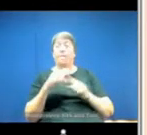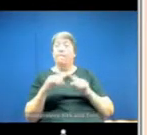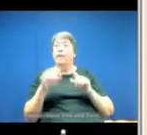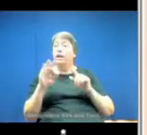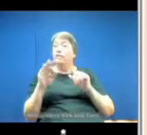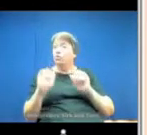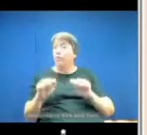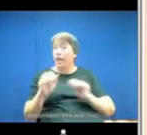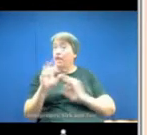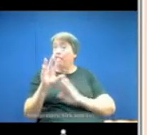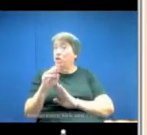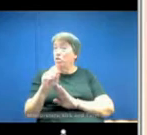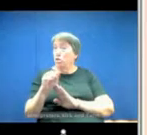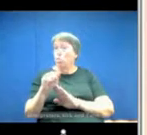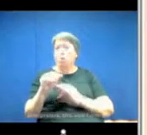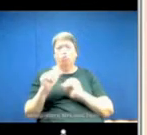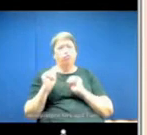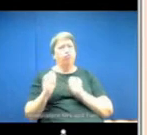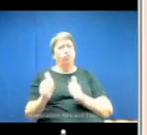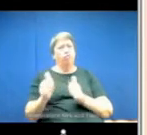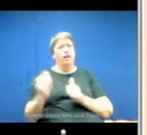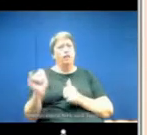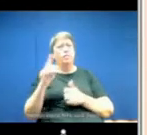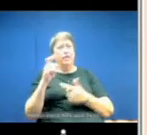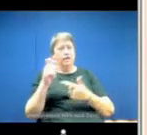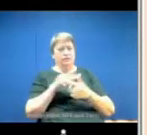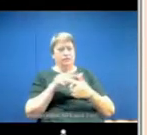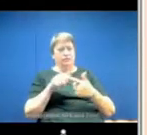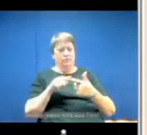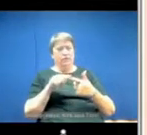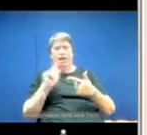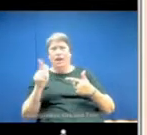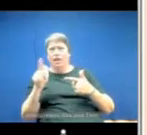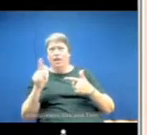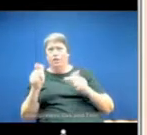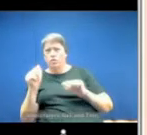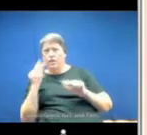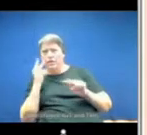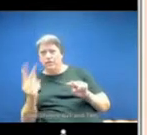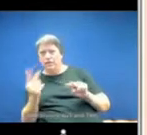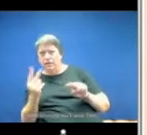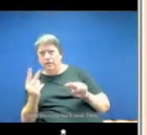that's great too, because you can look at the video to see what the witness actually said.